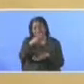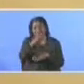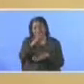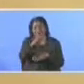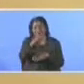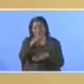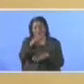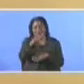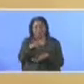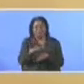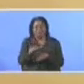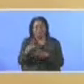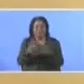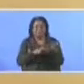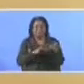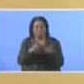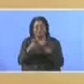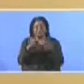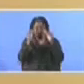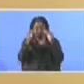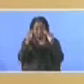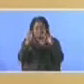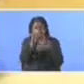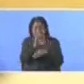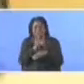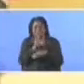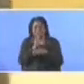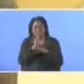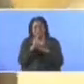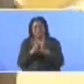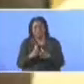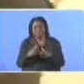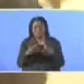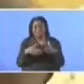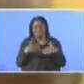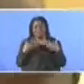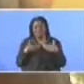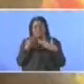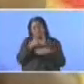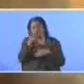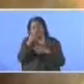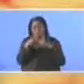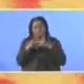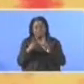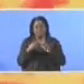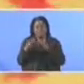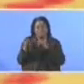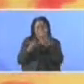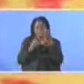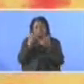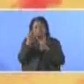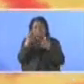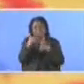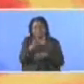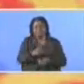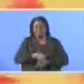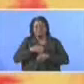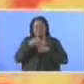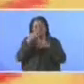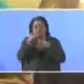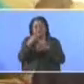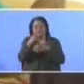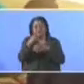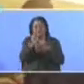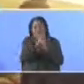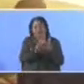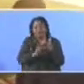today. The art sessions teach patients a healthier way to express their emotions. Art therapist Kelly Knowles says she